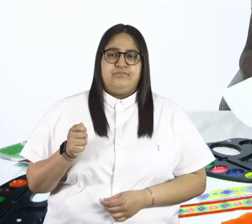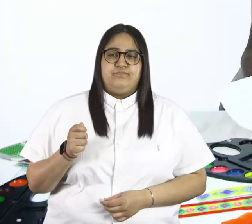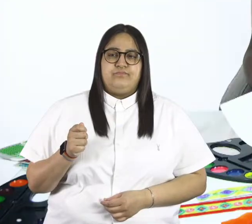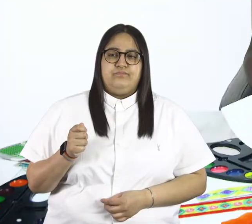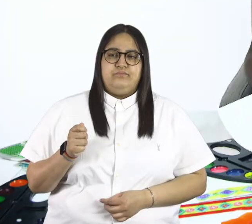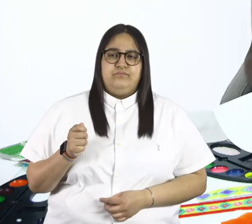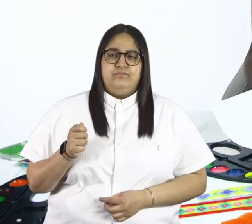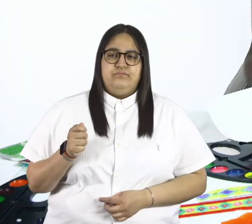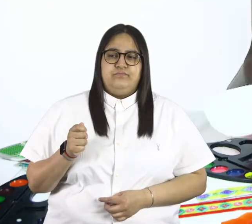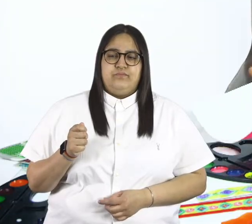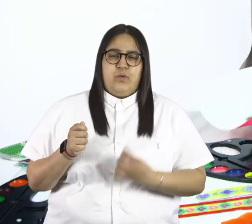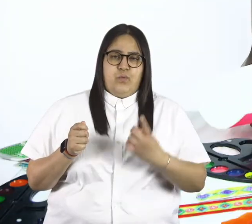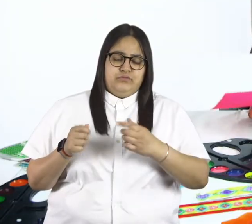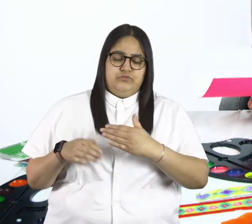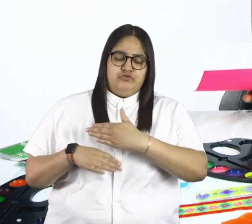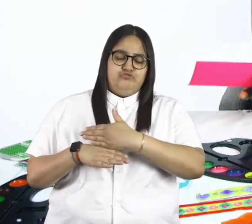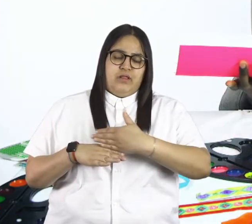into one straight line.